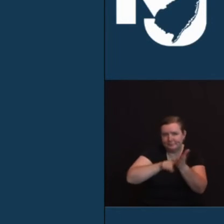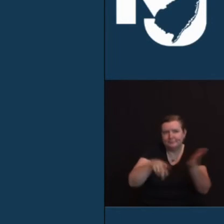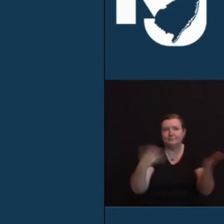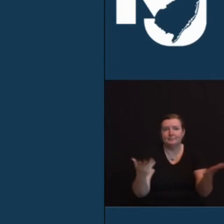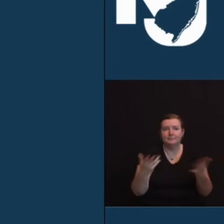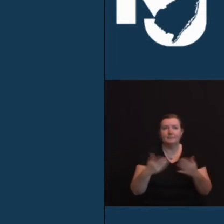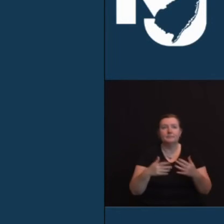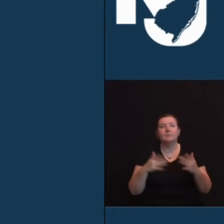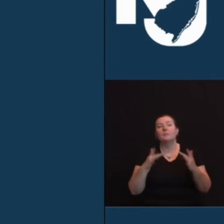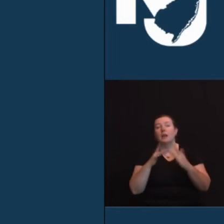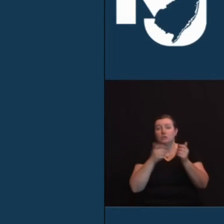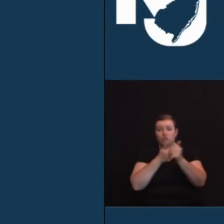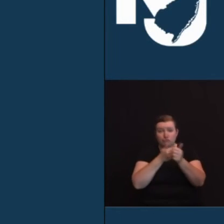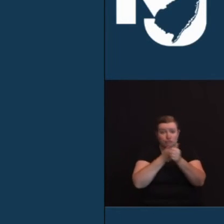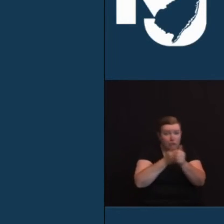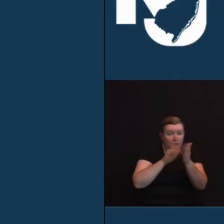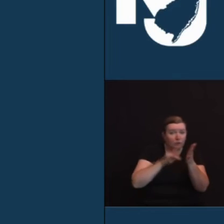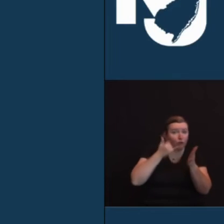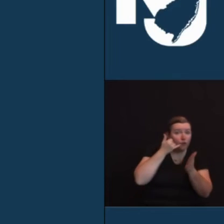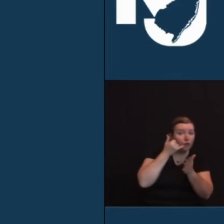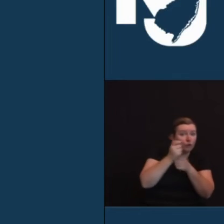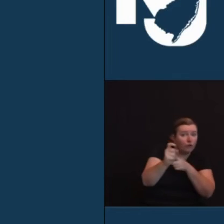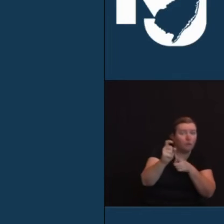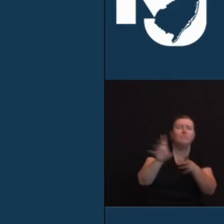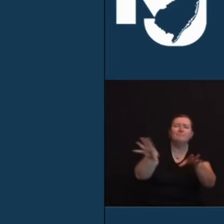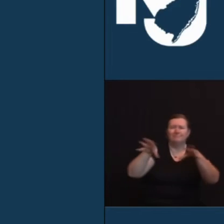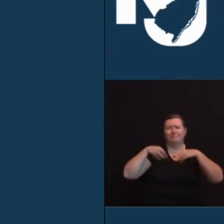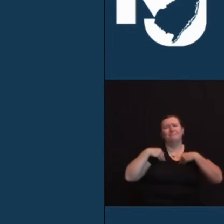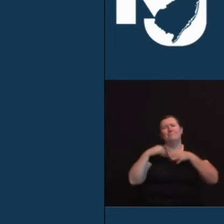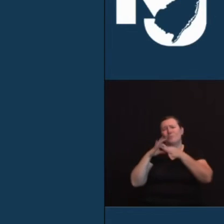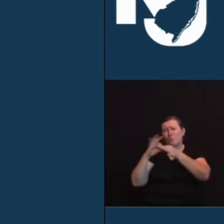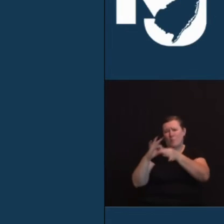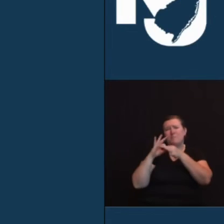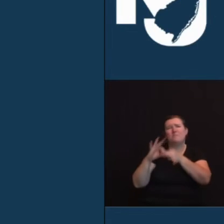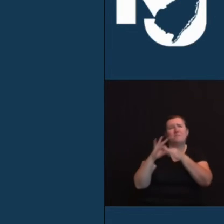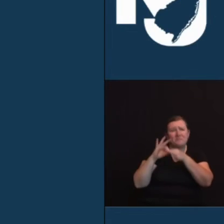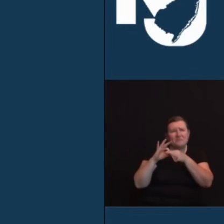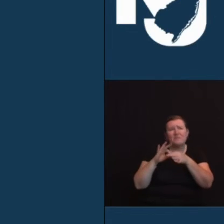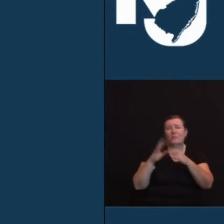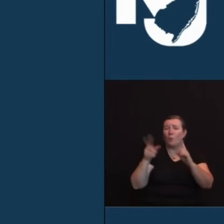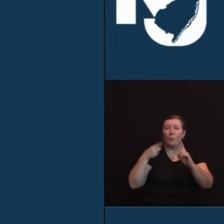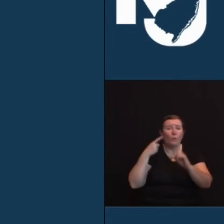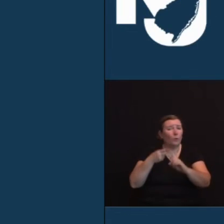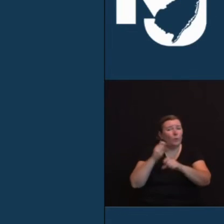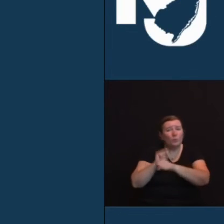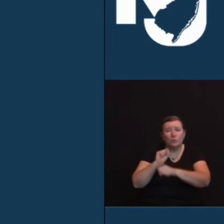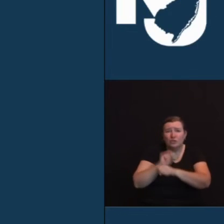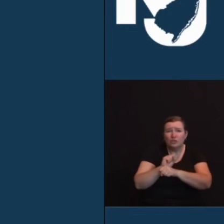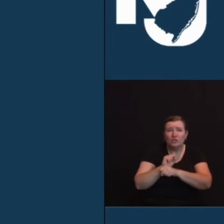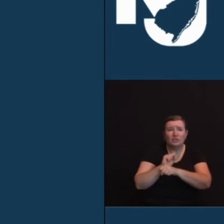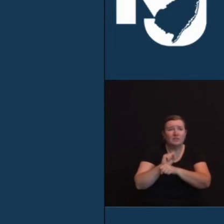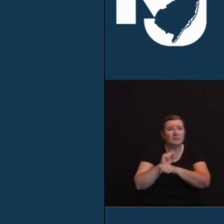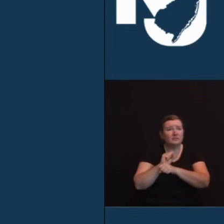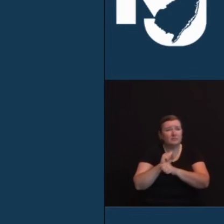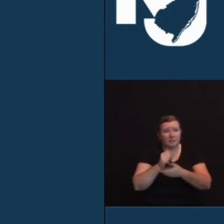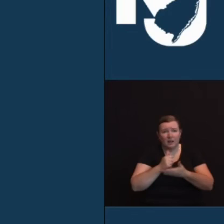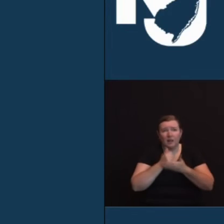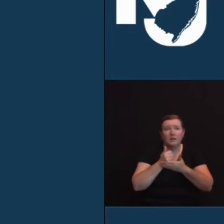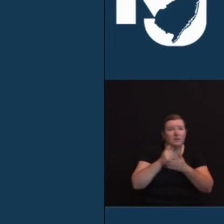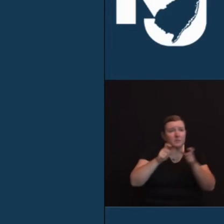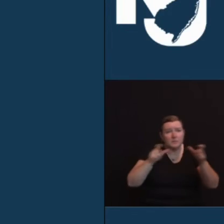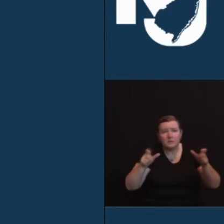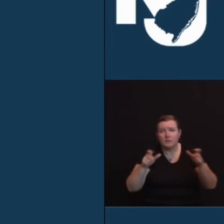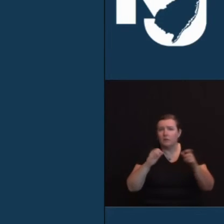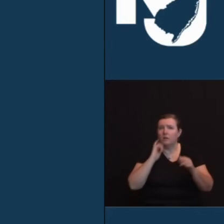job is to stop those who may have been exposed to COVID-19 from unintentionally spreading it to someone